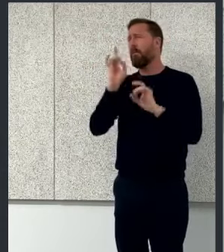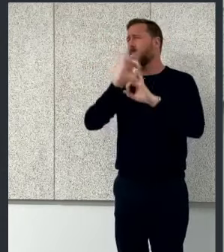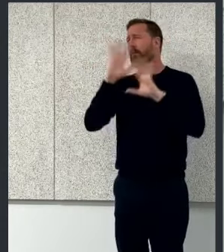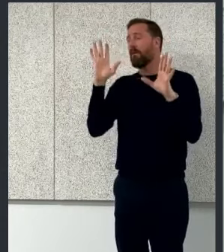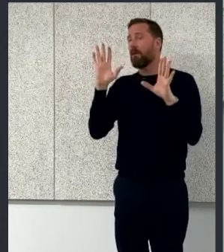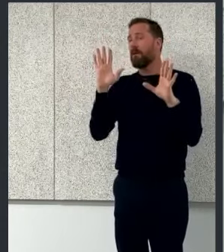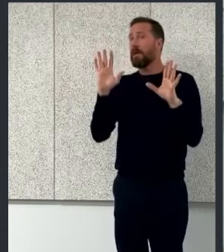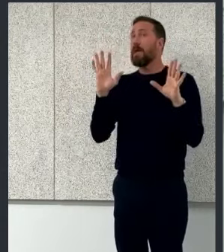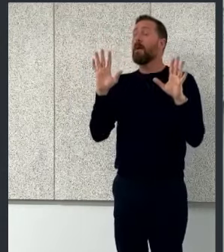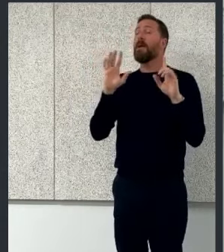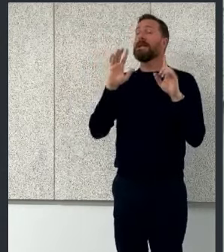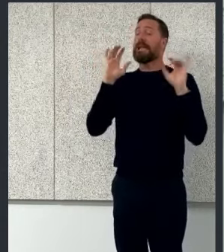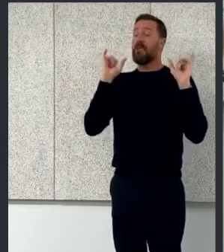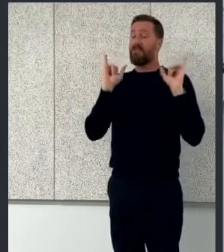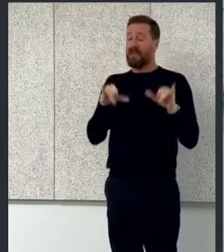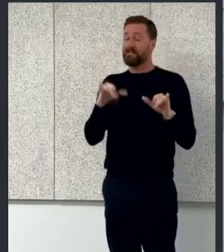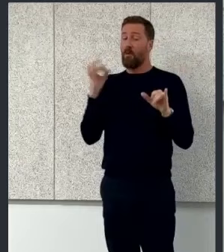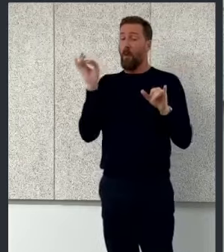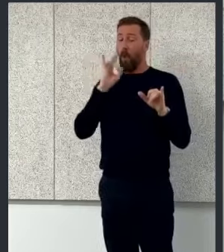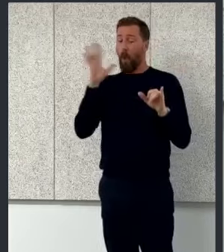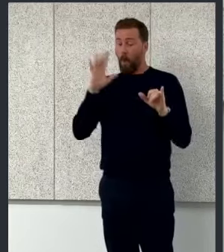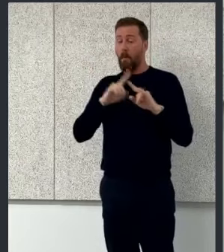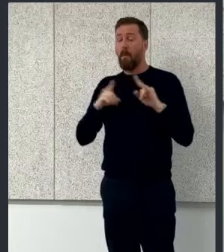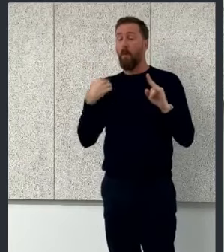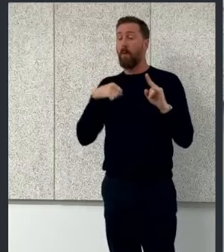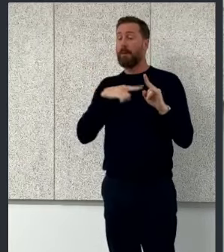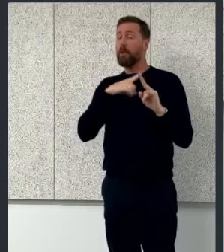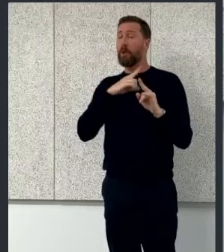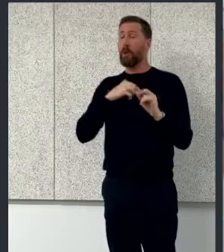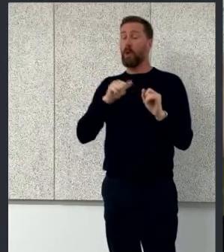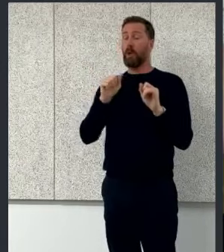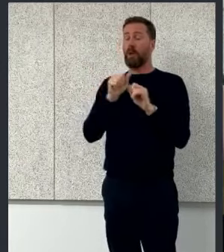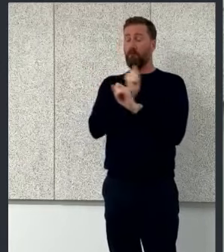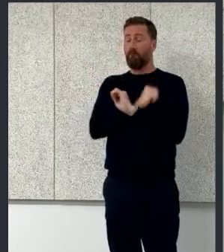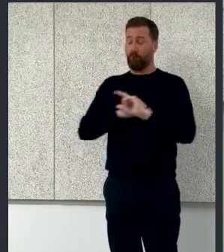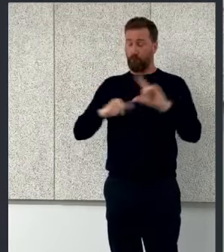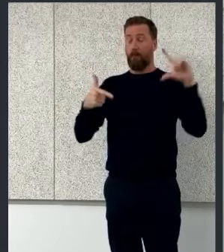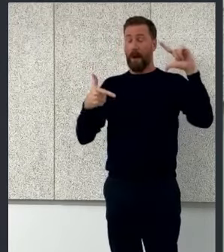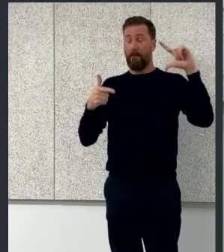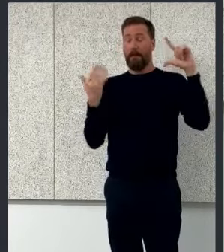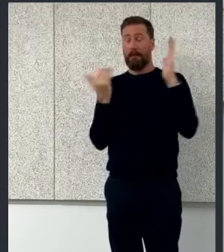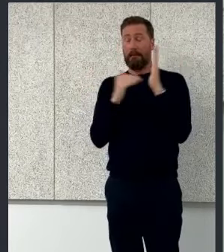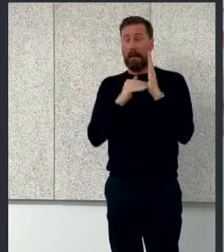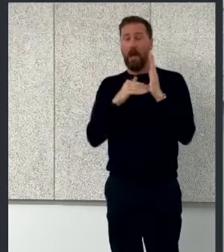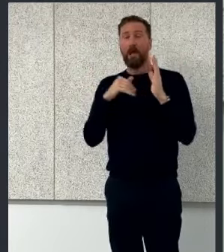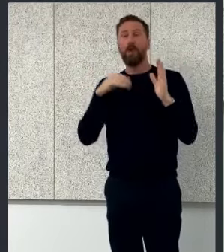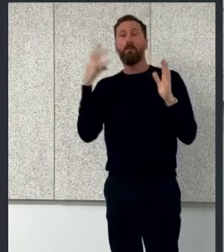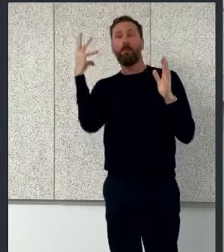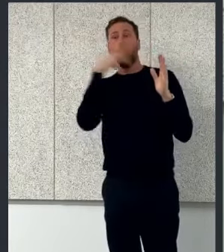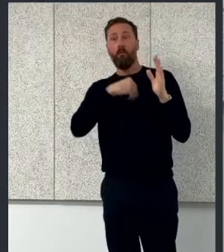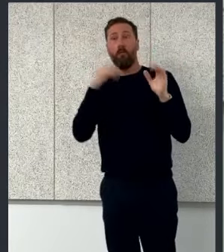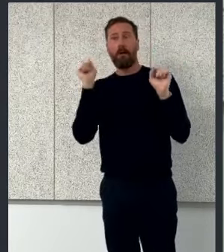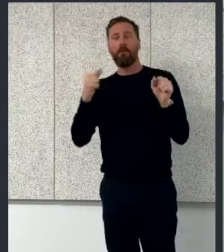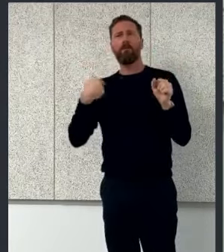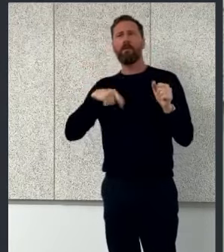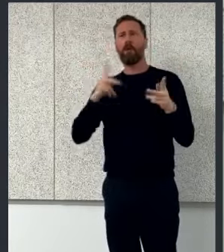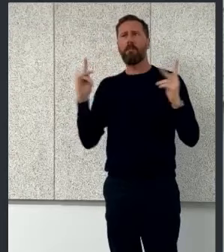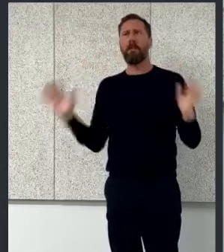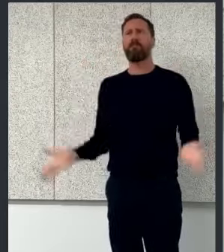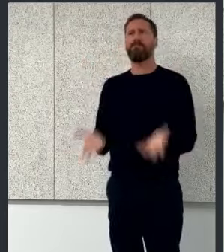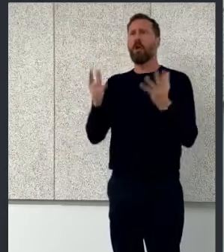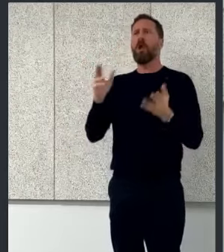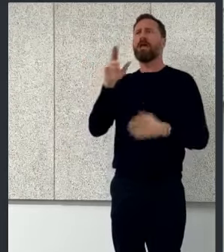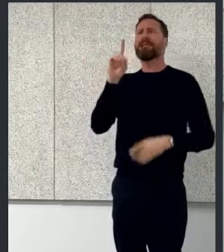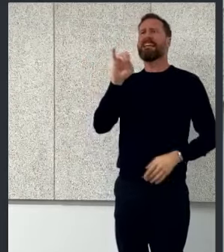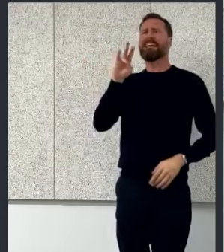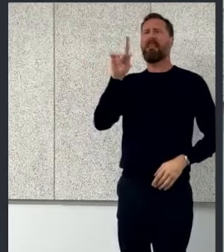beautiful narrative about that could be uplifted. Daniela Topol is going to be a nurse, and she's going to be the best nurse ever because she has a